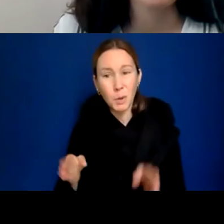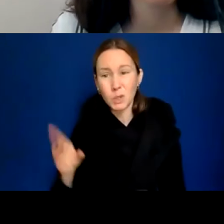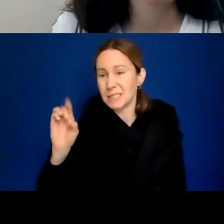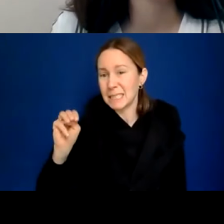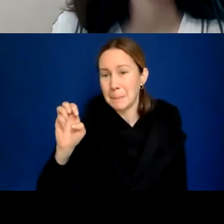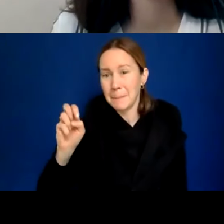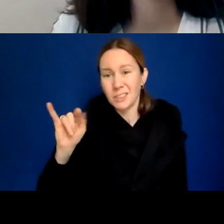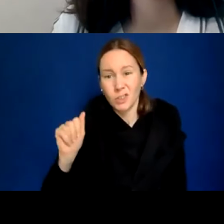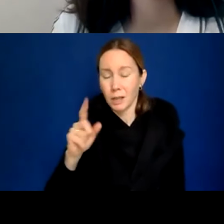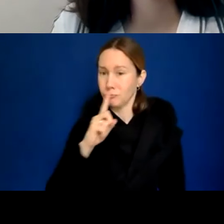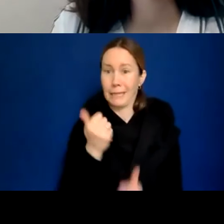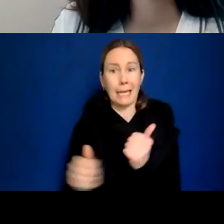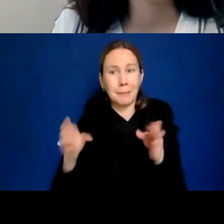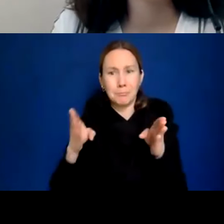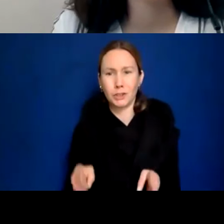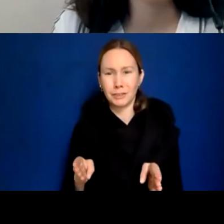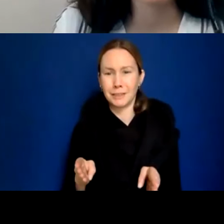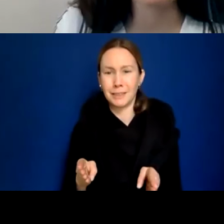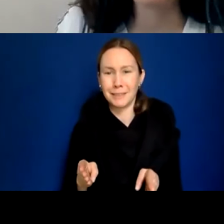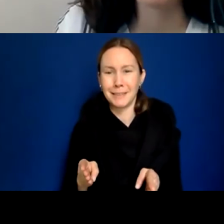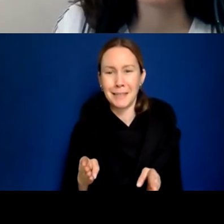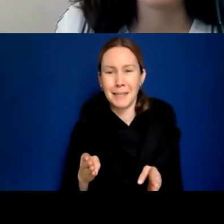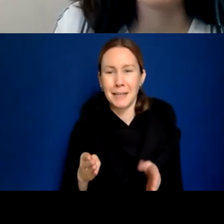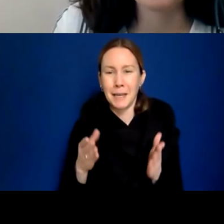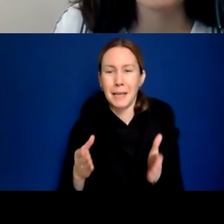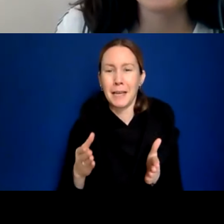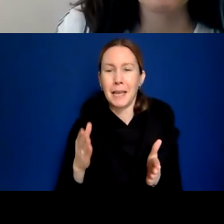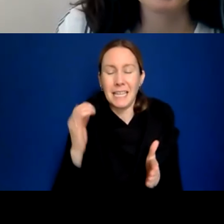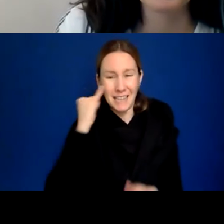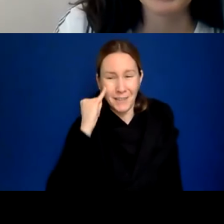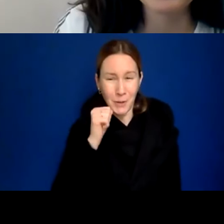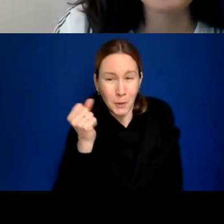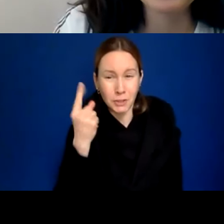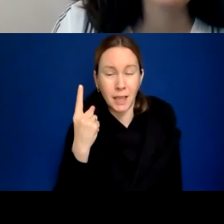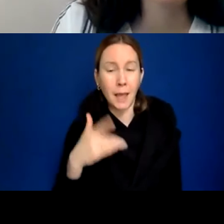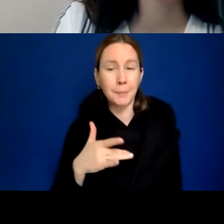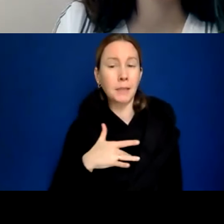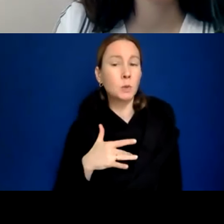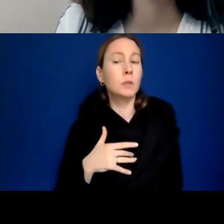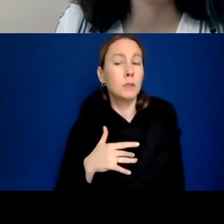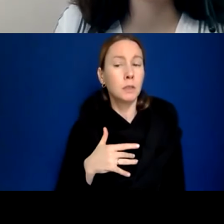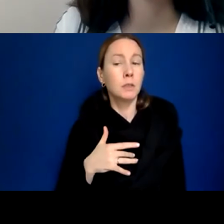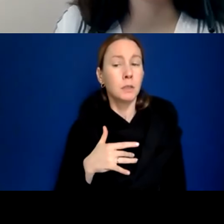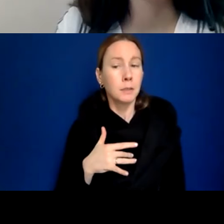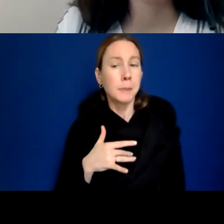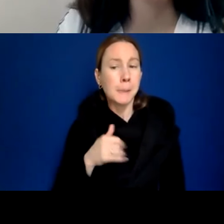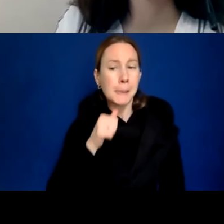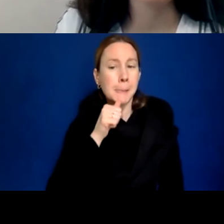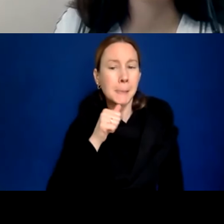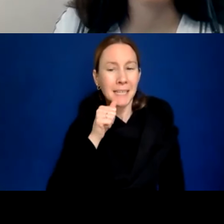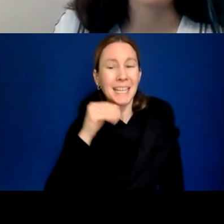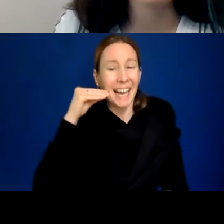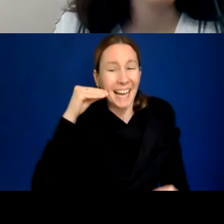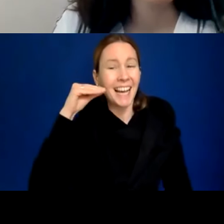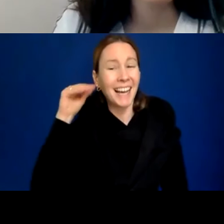really, isn't going to be quick to make it known that they're not understanding what you say. People often might smile and